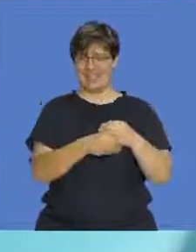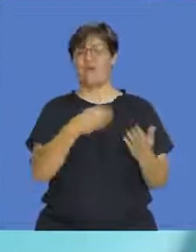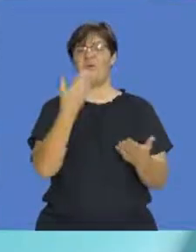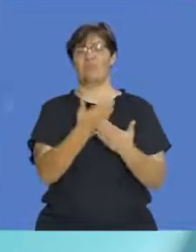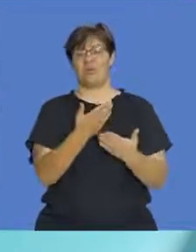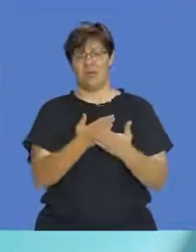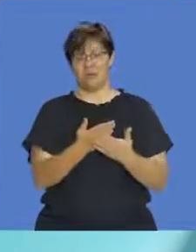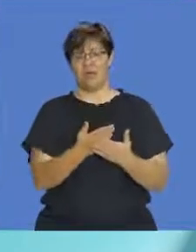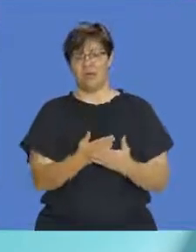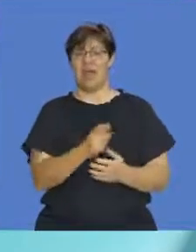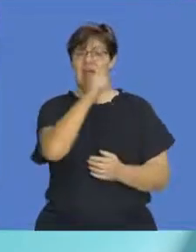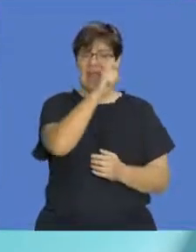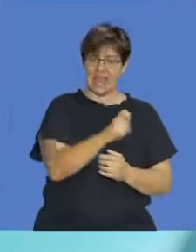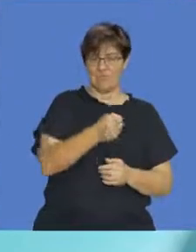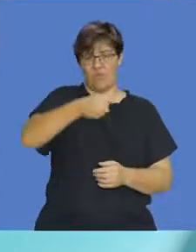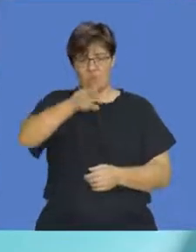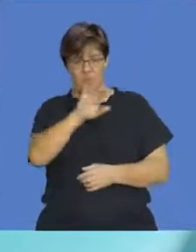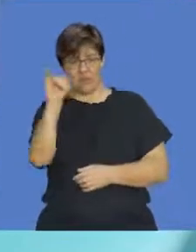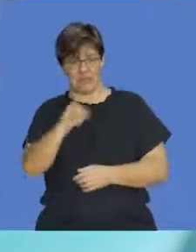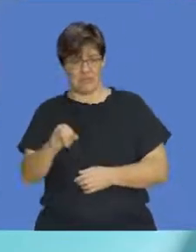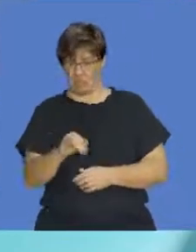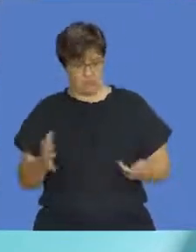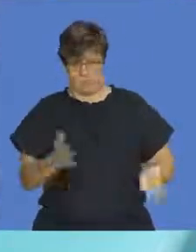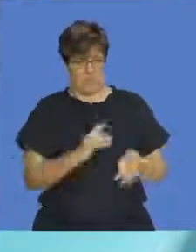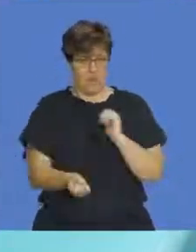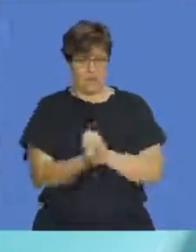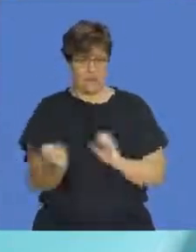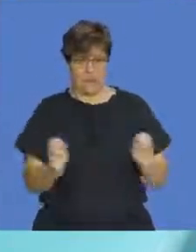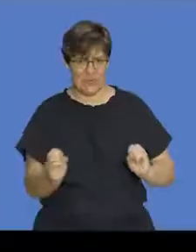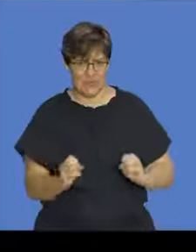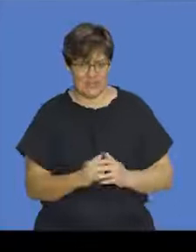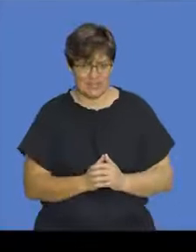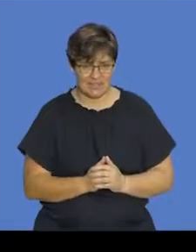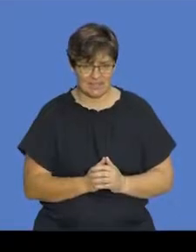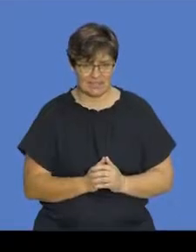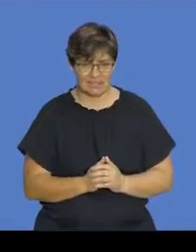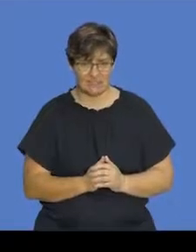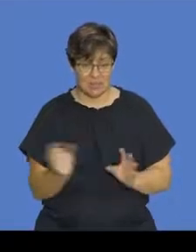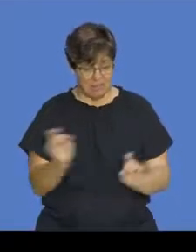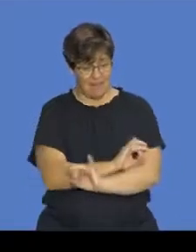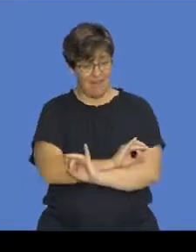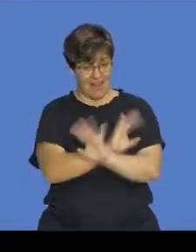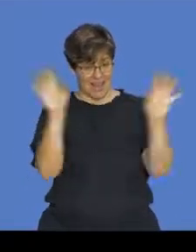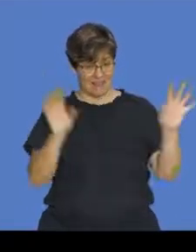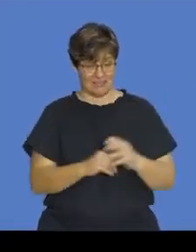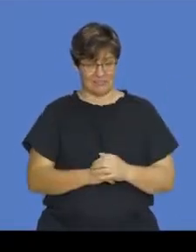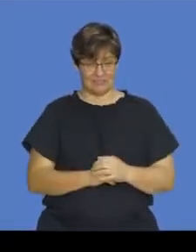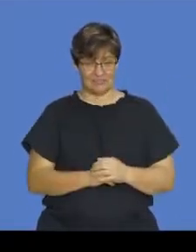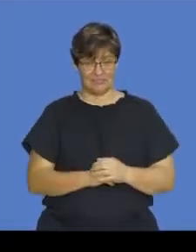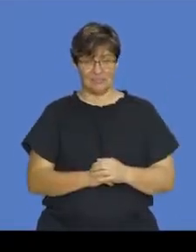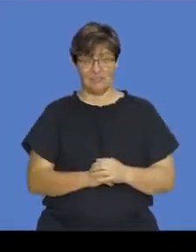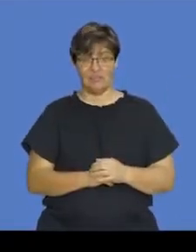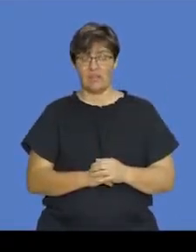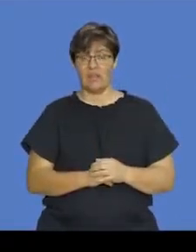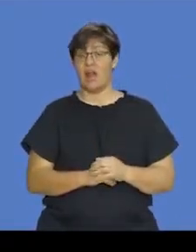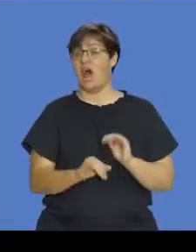probability of X or Z. But that's not the case. So let's be very clear. Is the identity